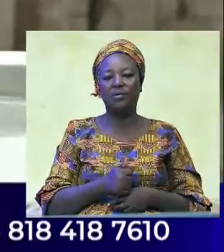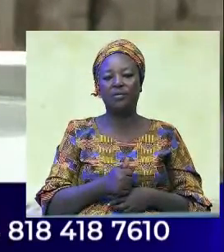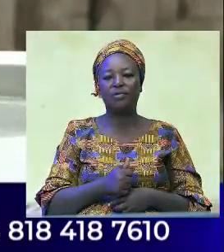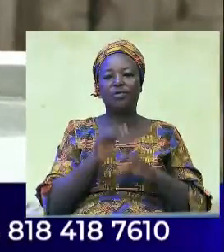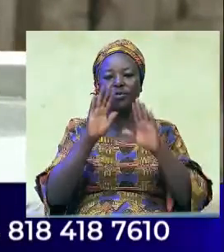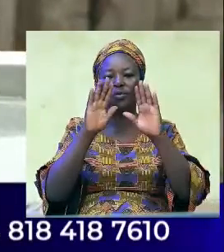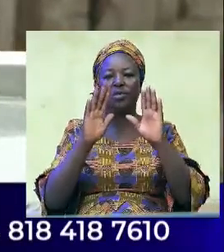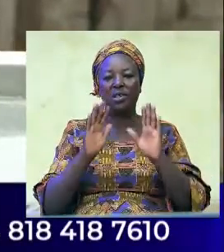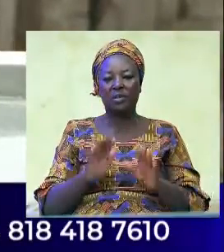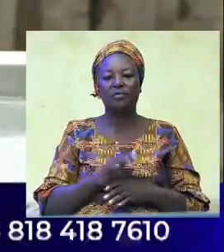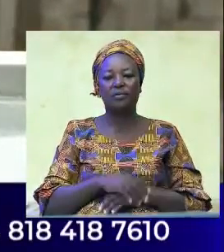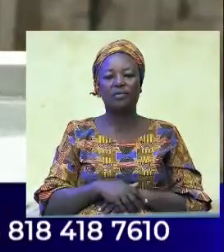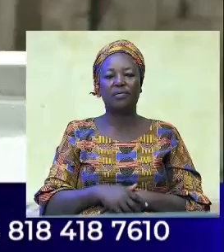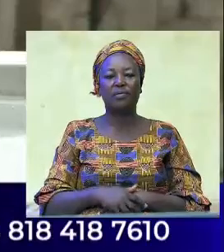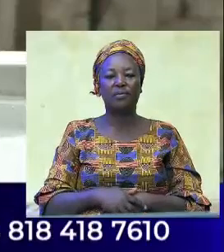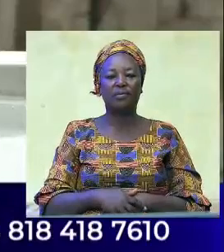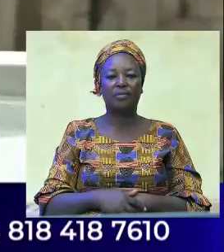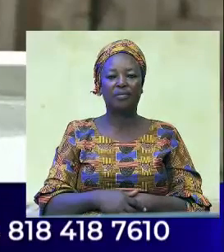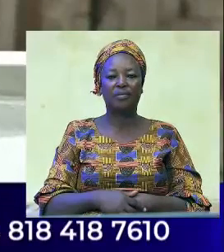Keep checking yourself.